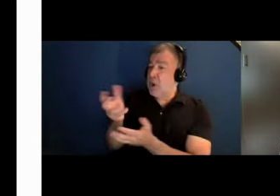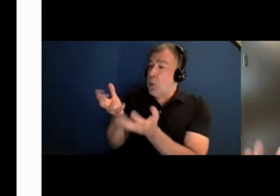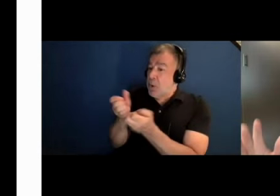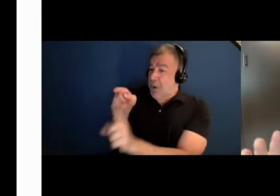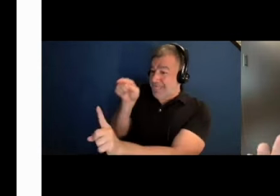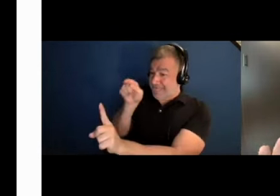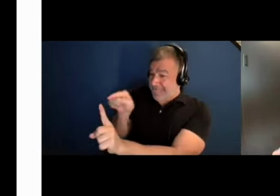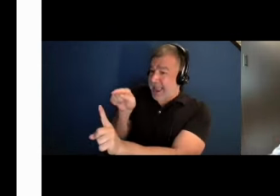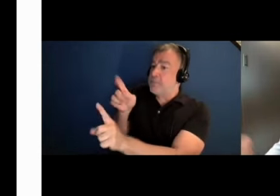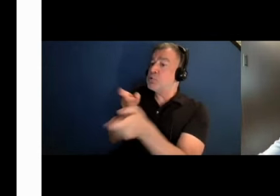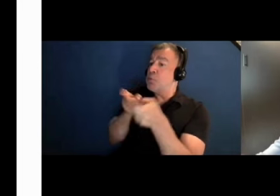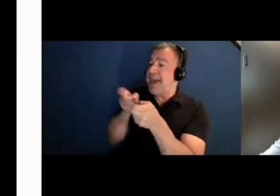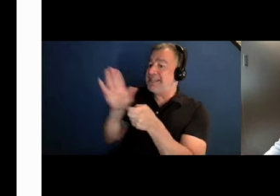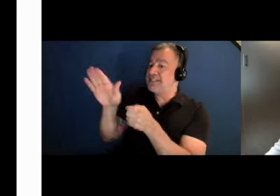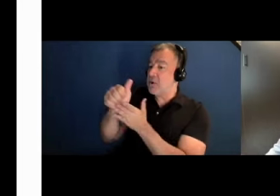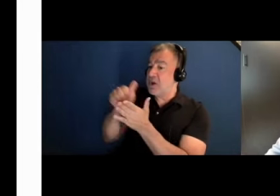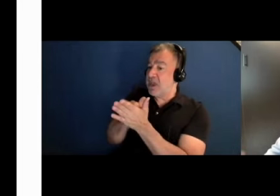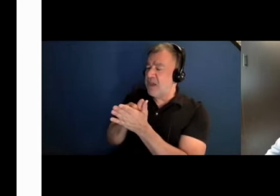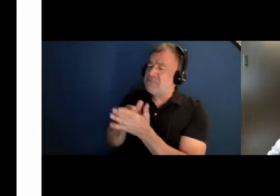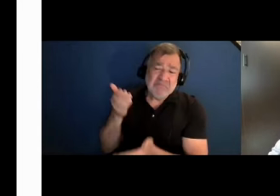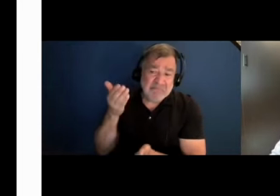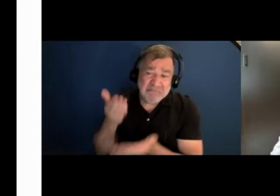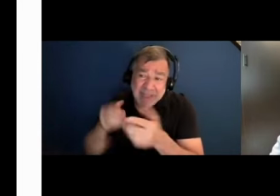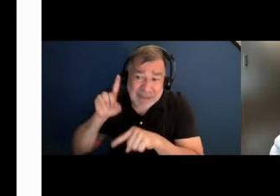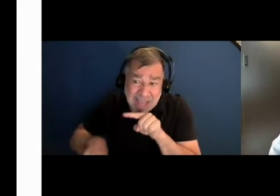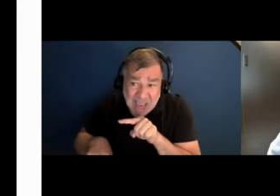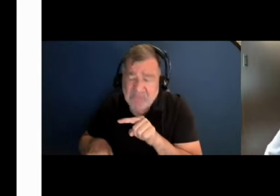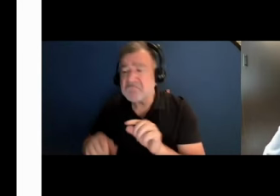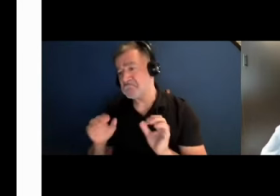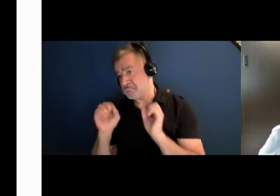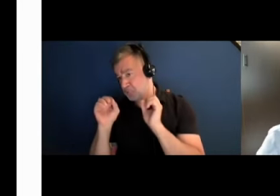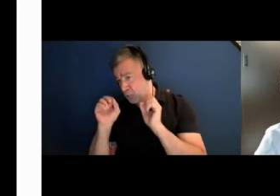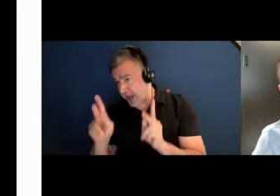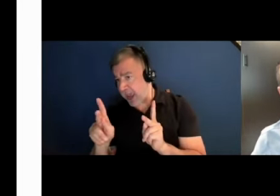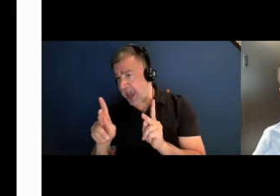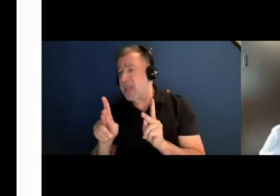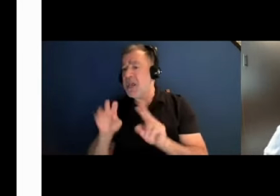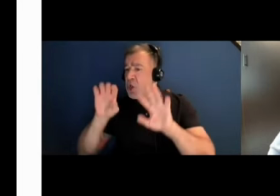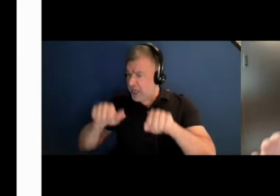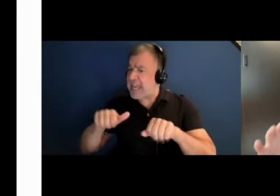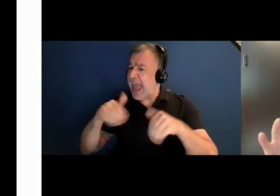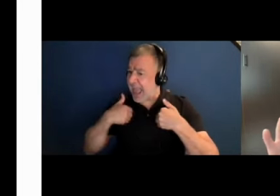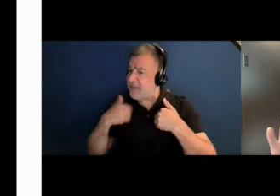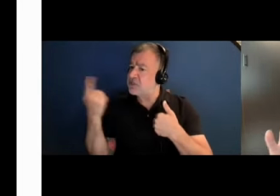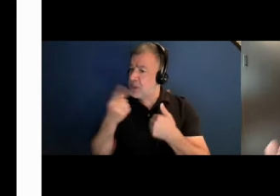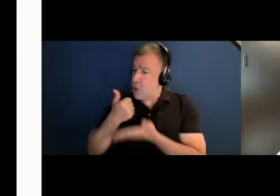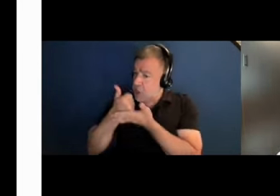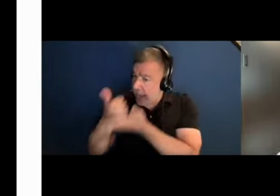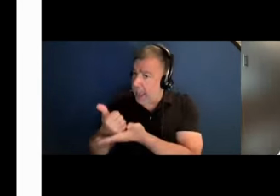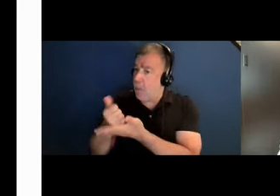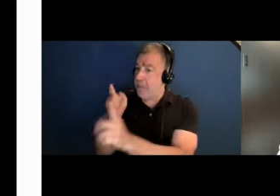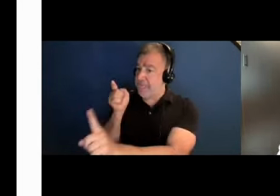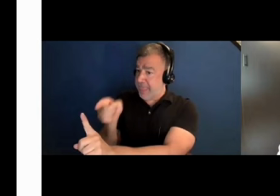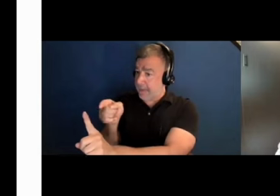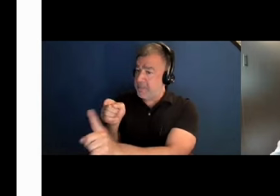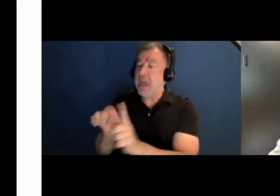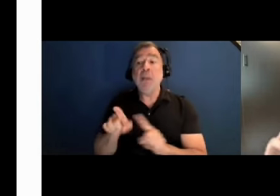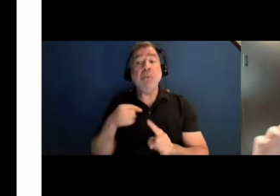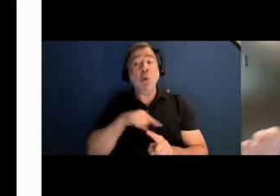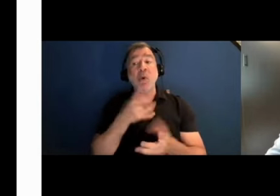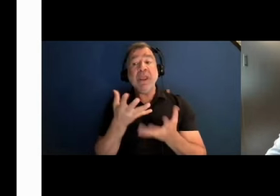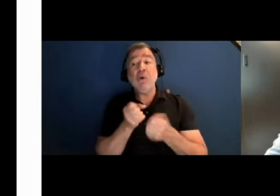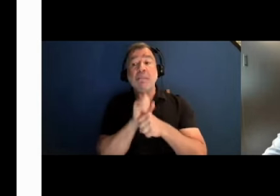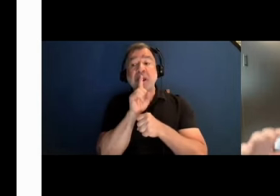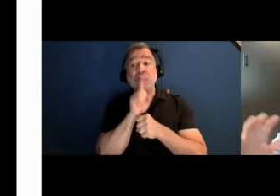That's not always the case, and that's okay. They can have somebody help them or manage their accounts for them, but we want to make sure that our entire